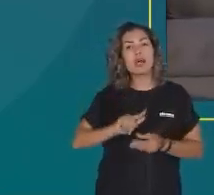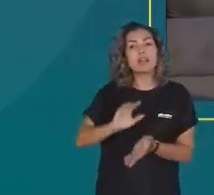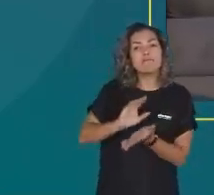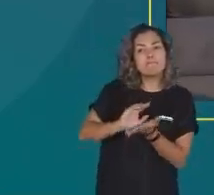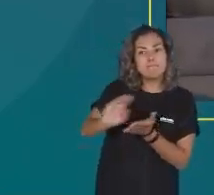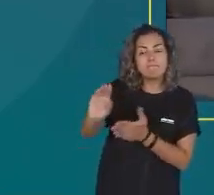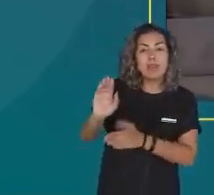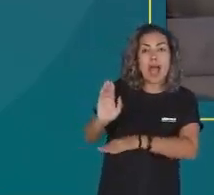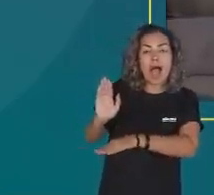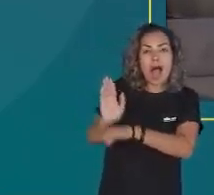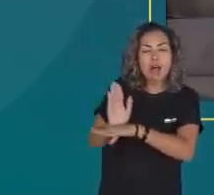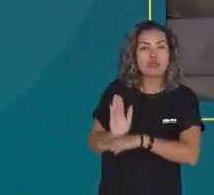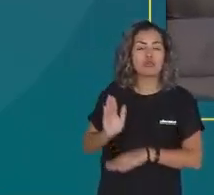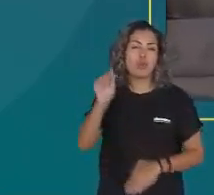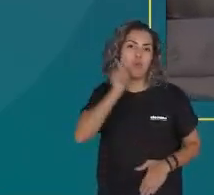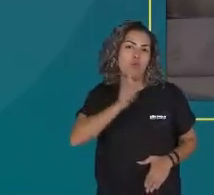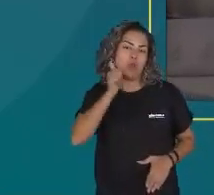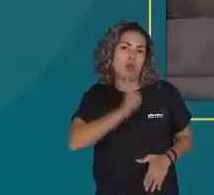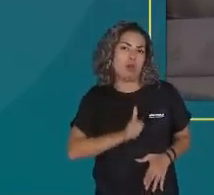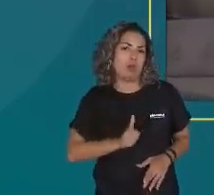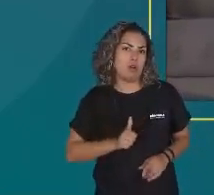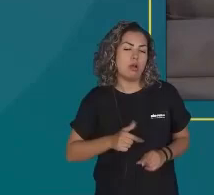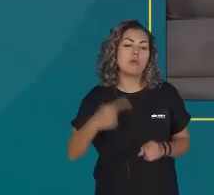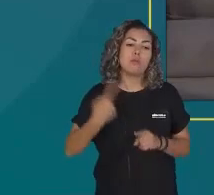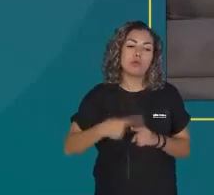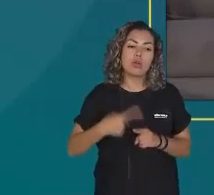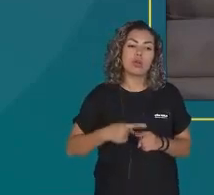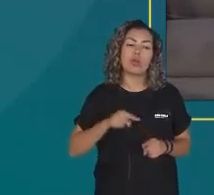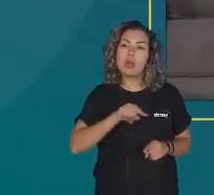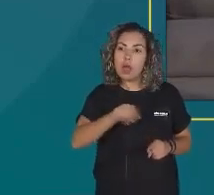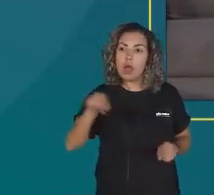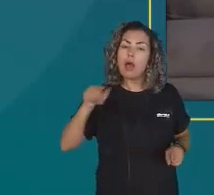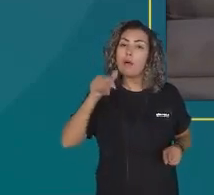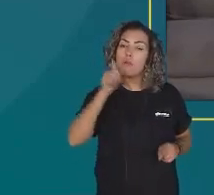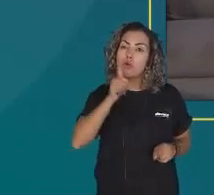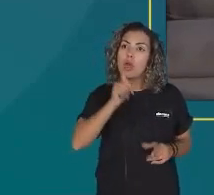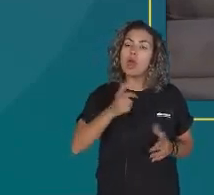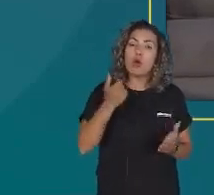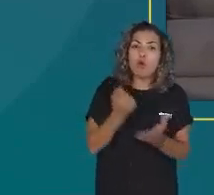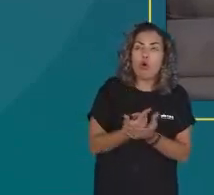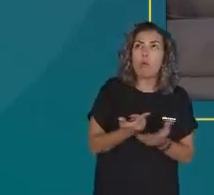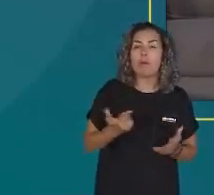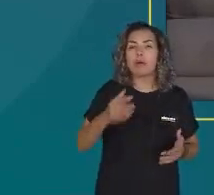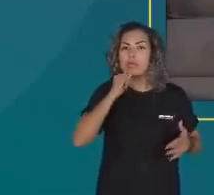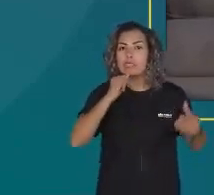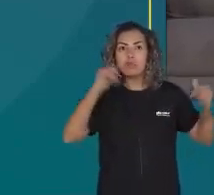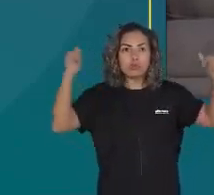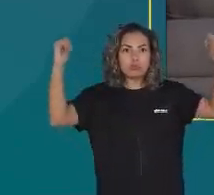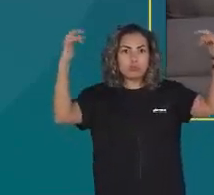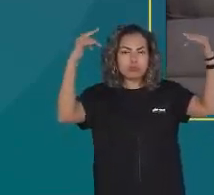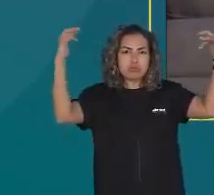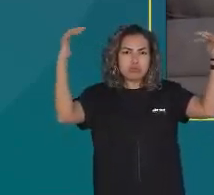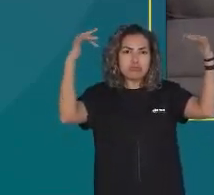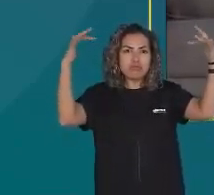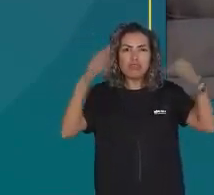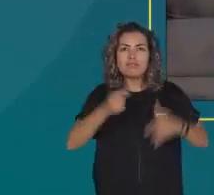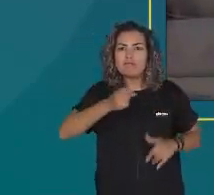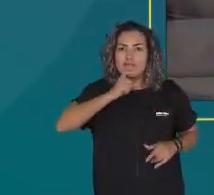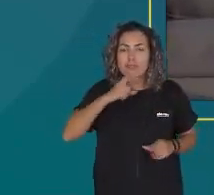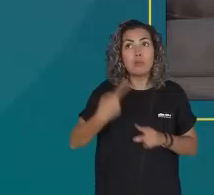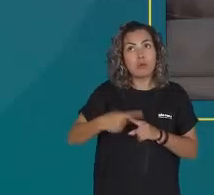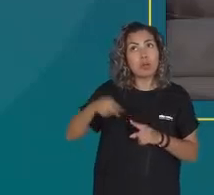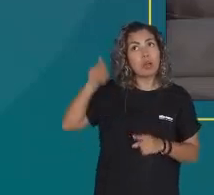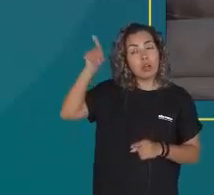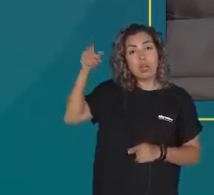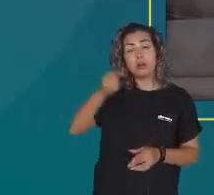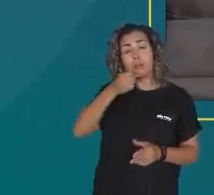women to buy air conditioners which are more ecologically friendly, not having dangerous substances which